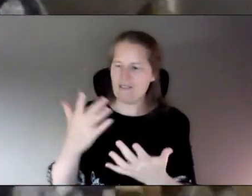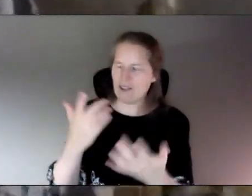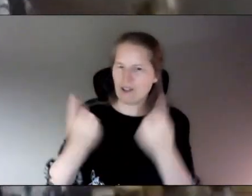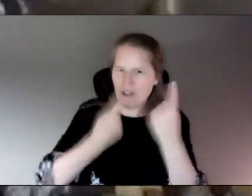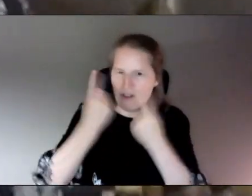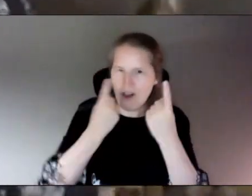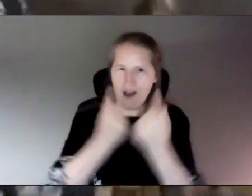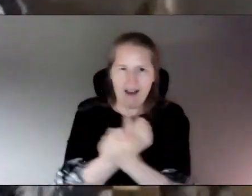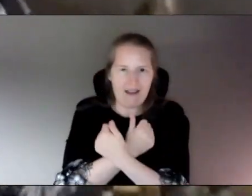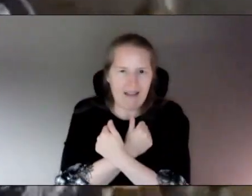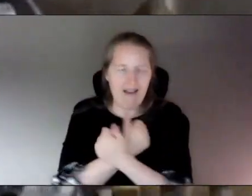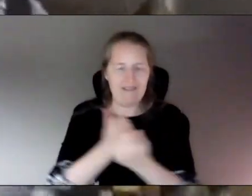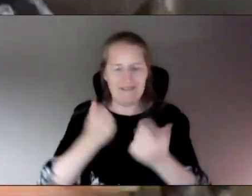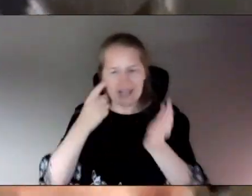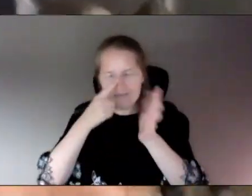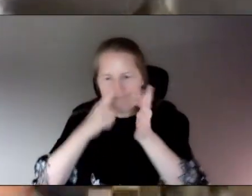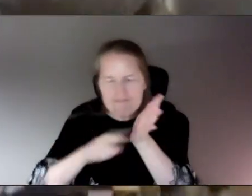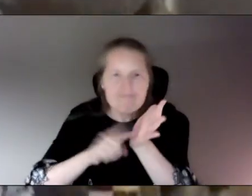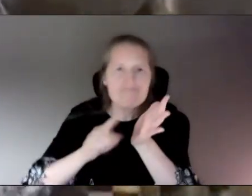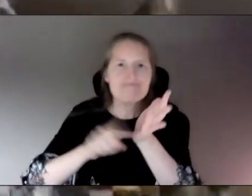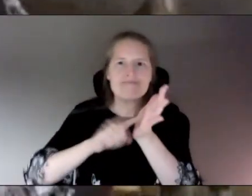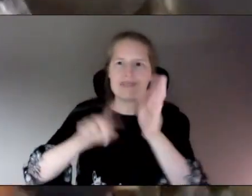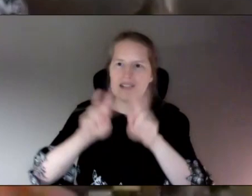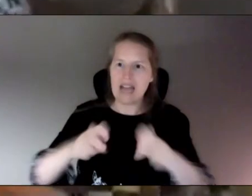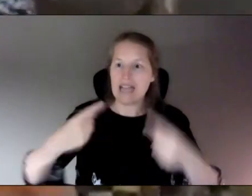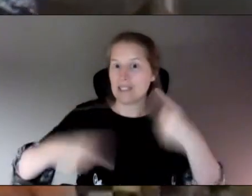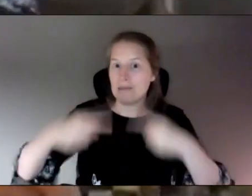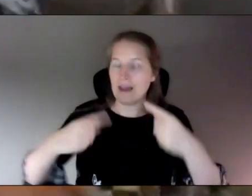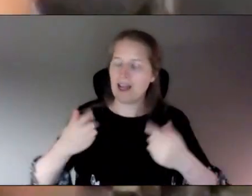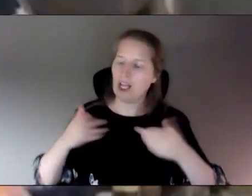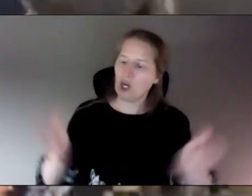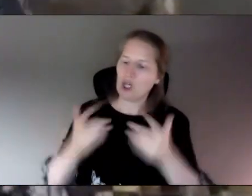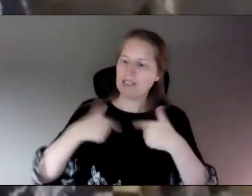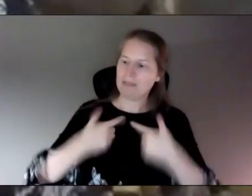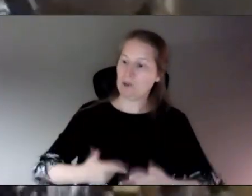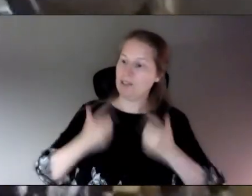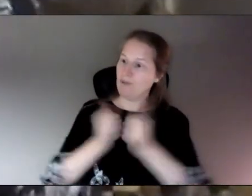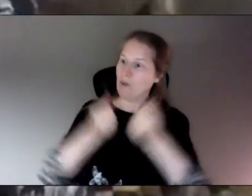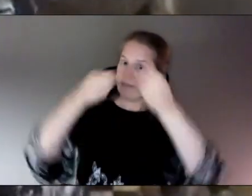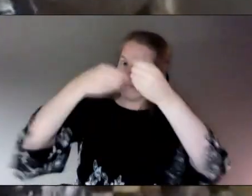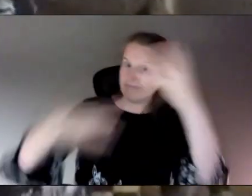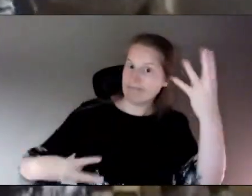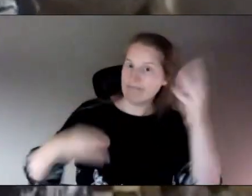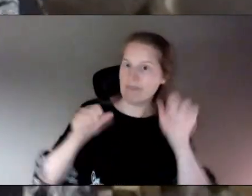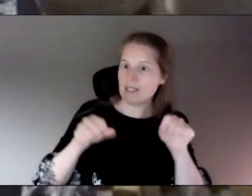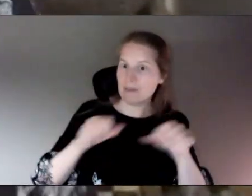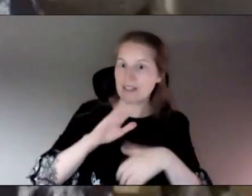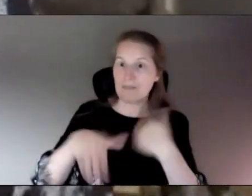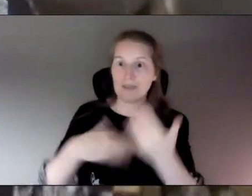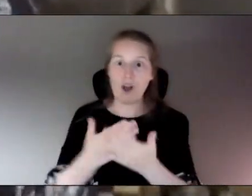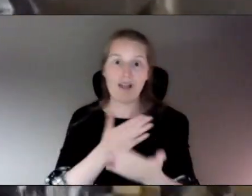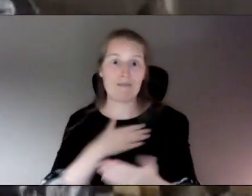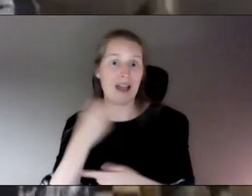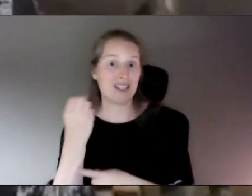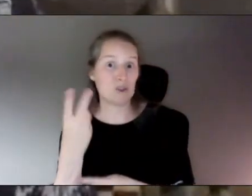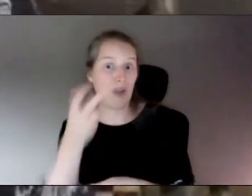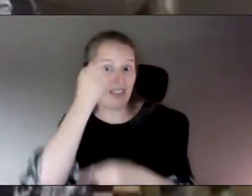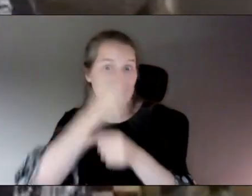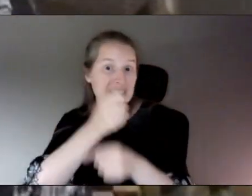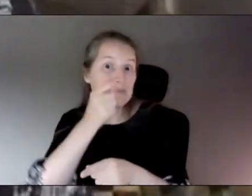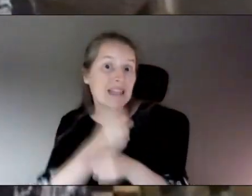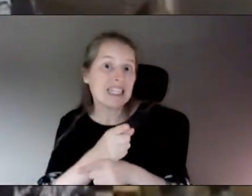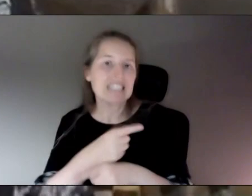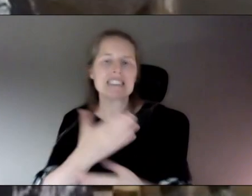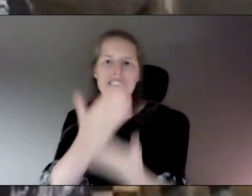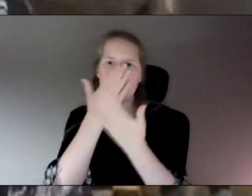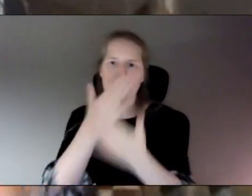for encouraging me to live with countless possibilities. To my siblings, all 12 of you, thank you for reminding me that we can